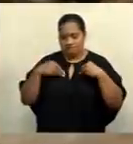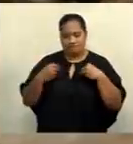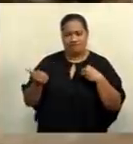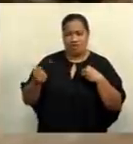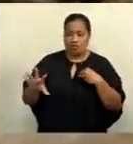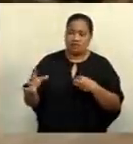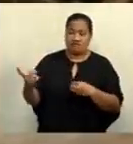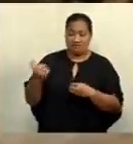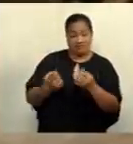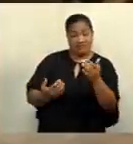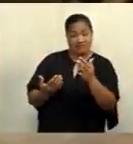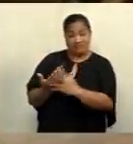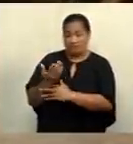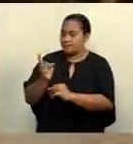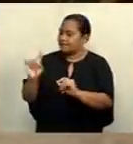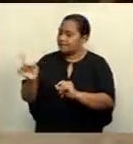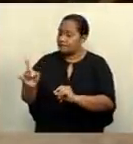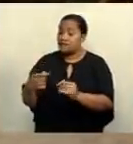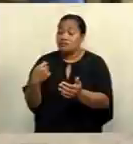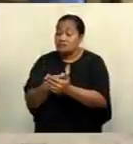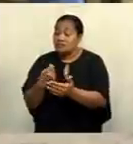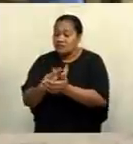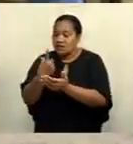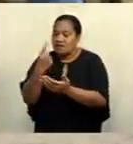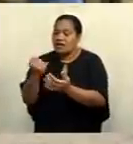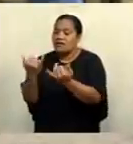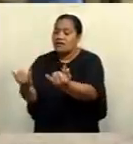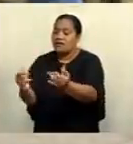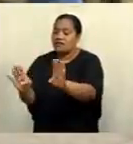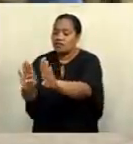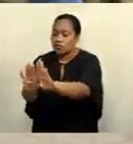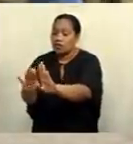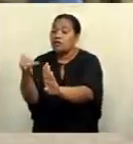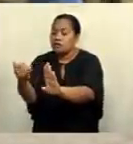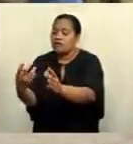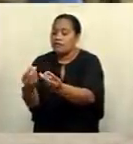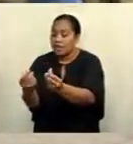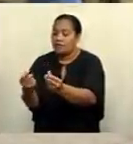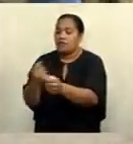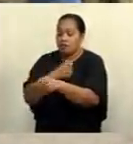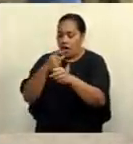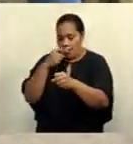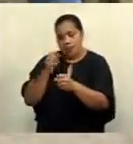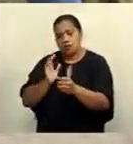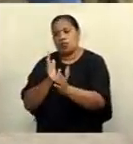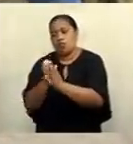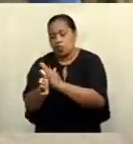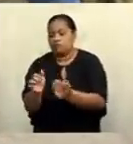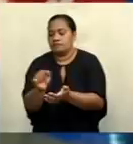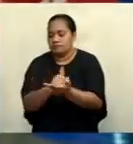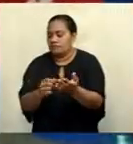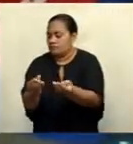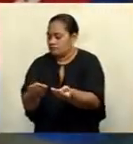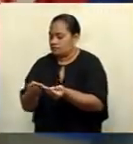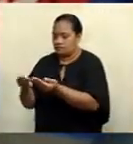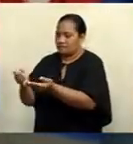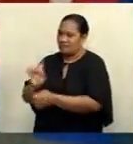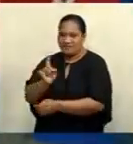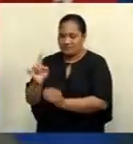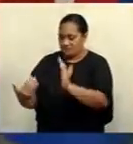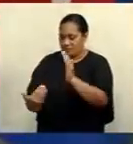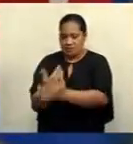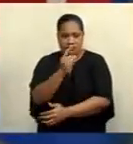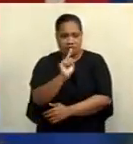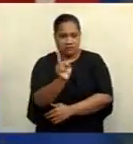through, but they can leave their money at the border, and our people will go and get the goods for them. No new cases were recorded yesterday on the